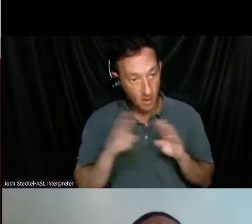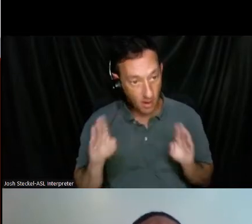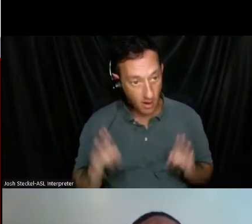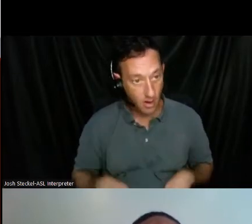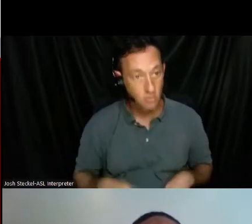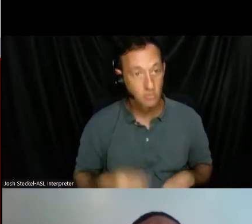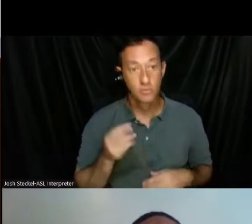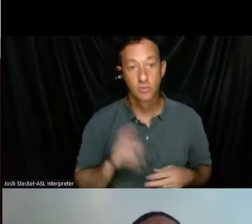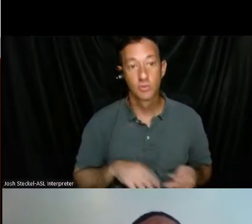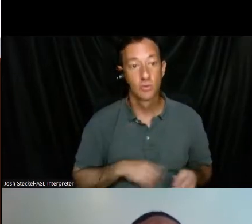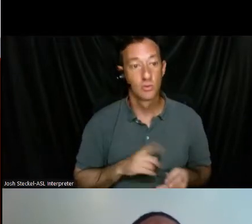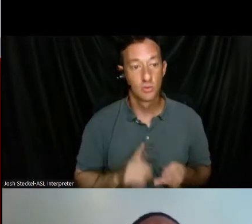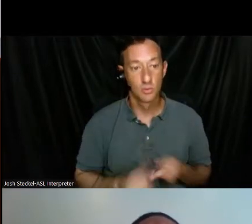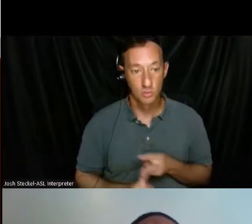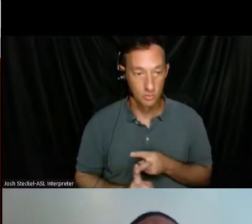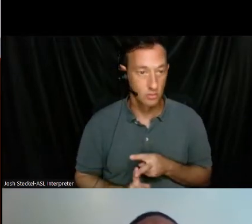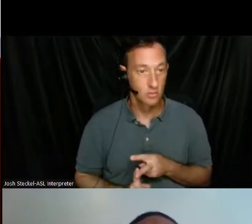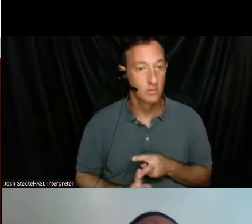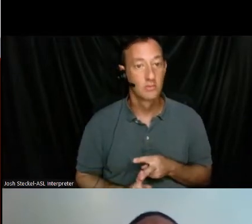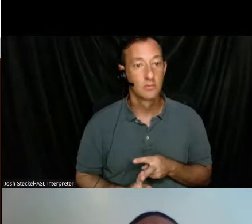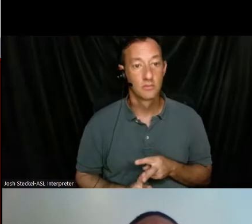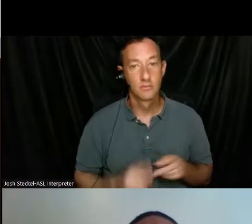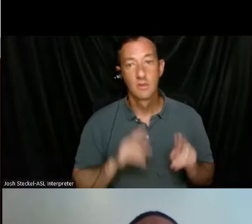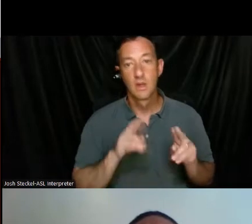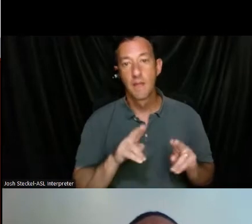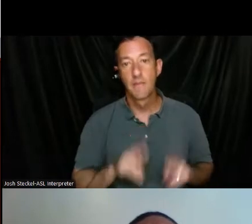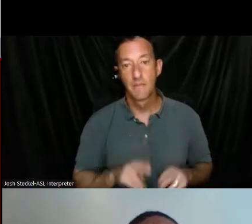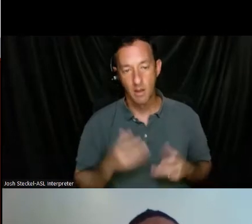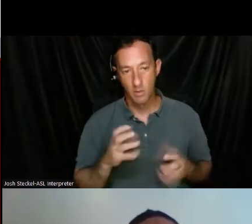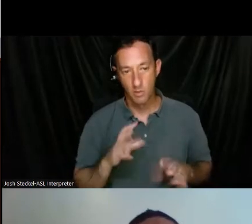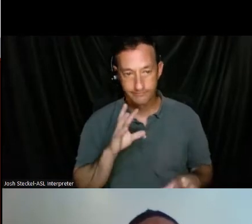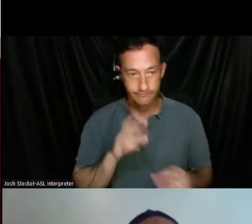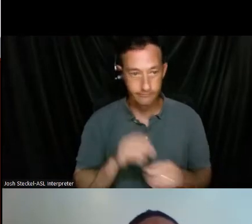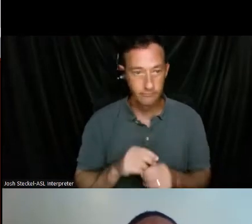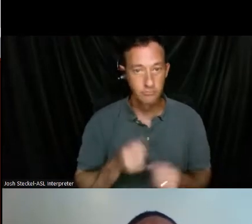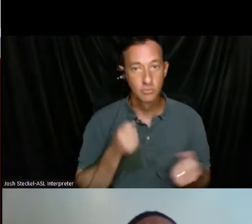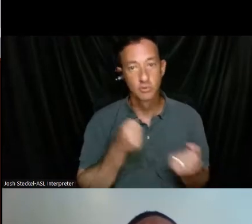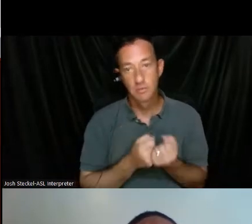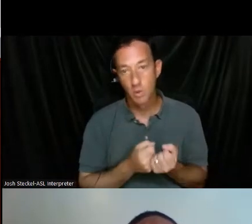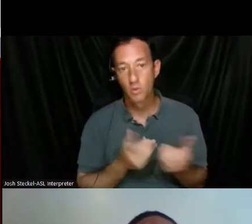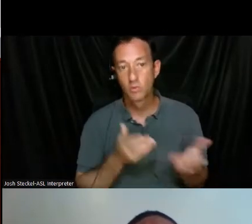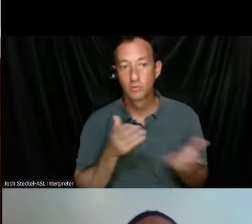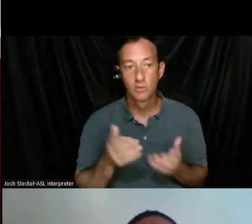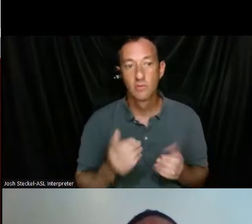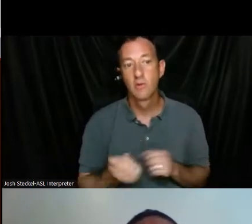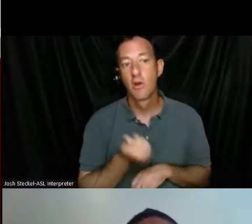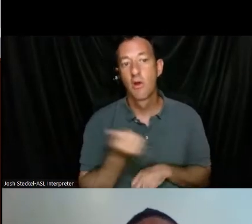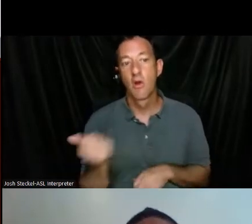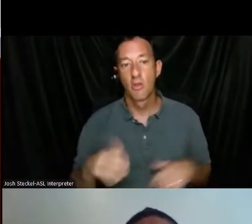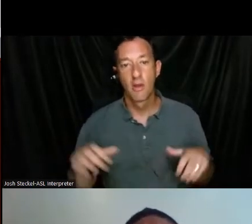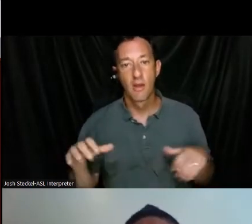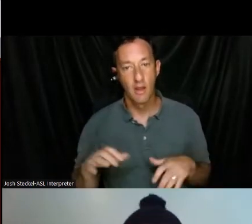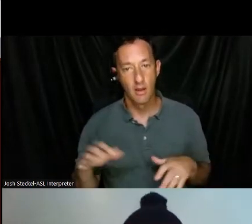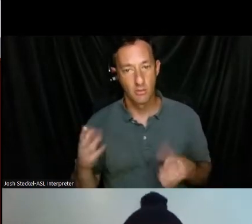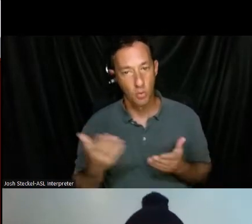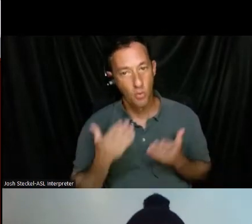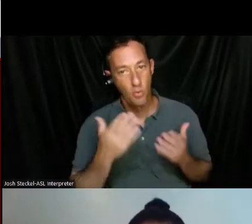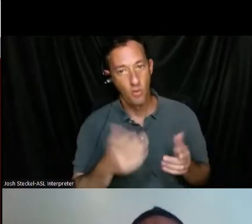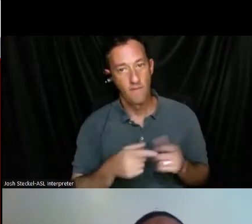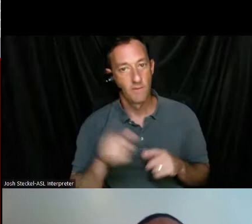are applying to participate in a supportive service or another activity that's offered by a housing provider.